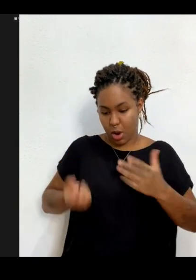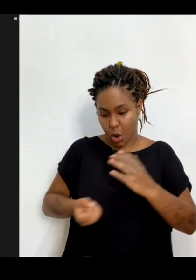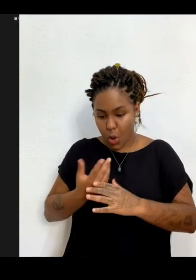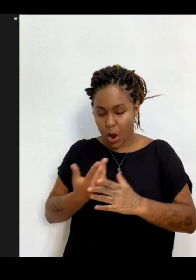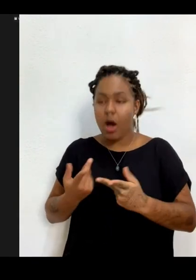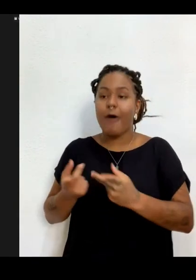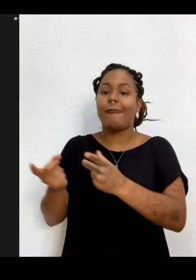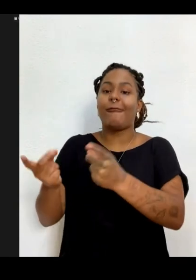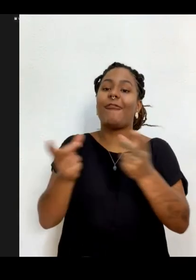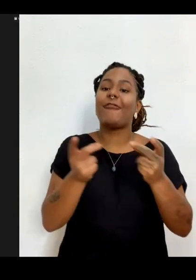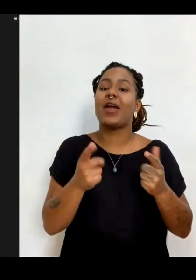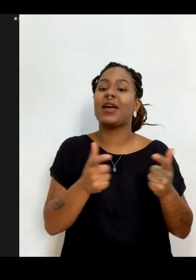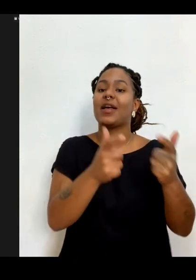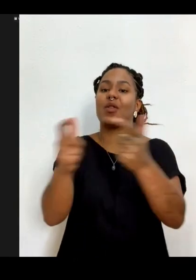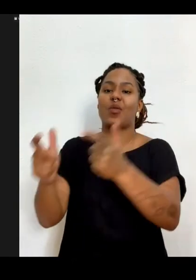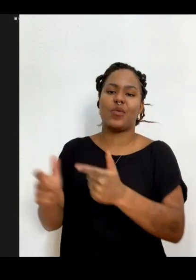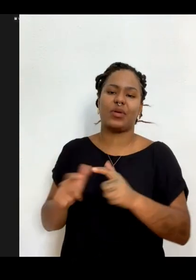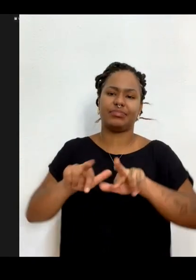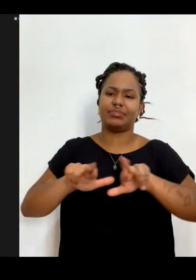foreign